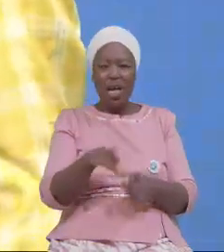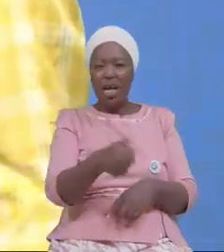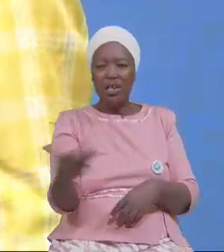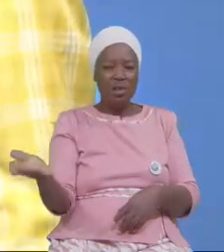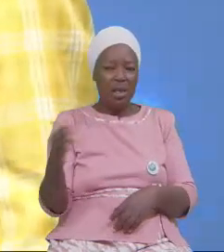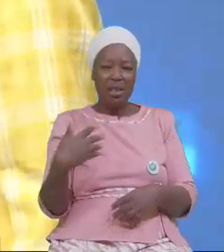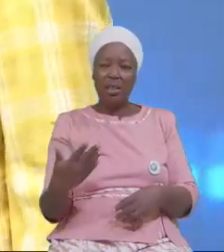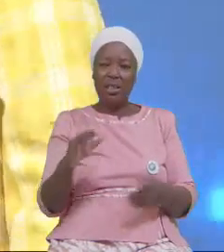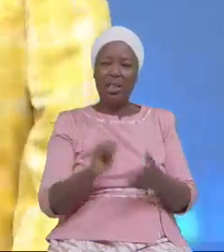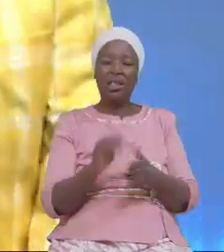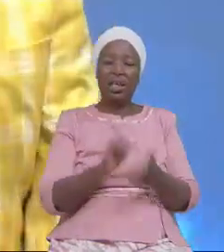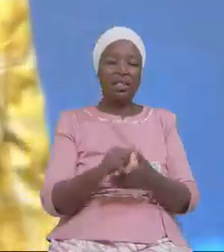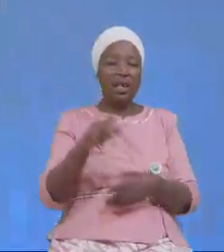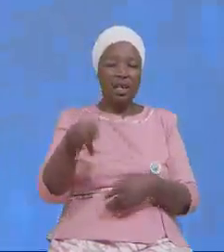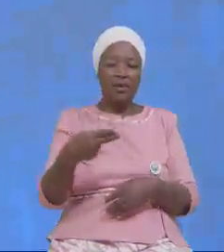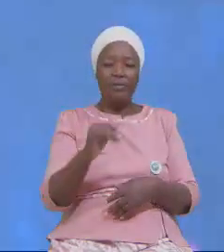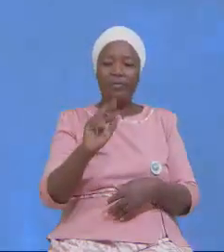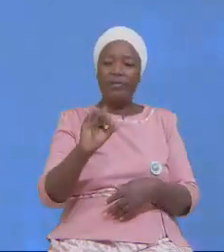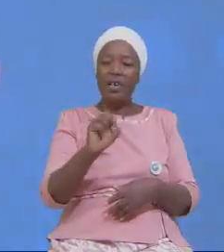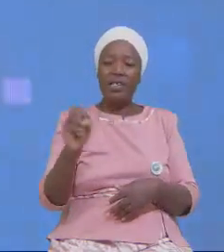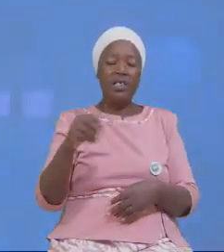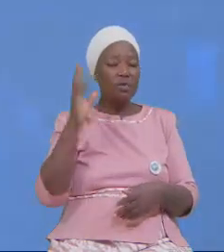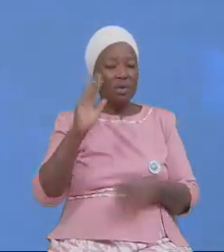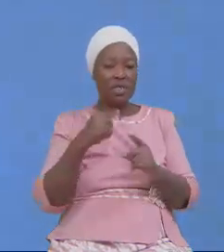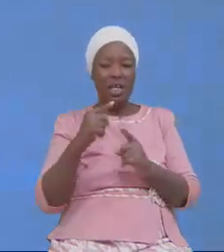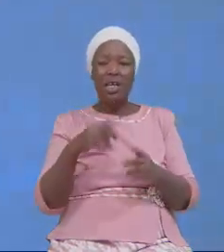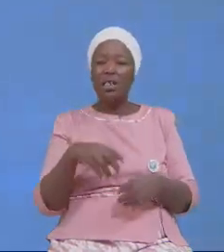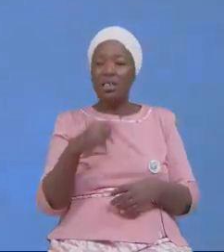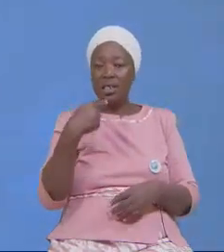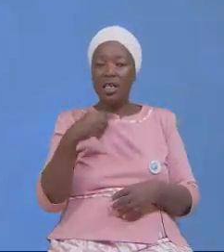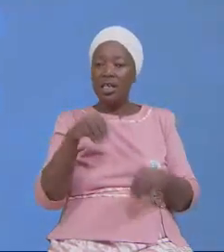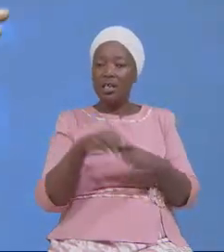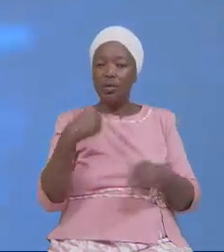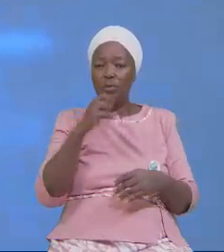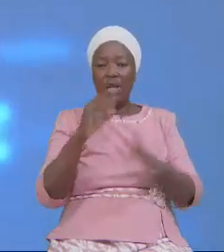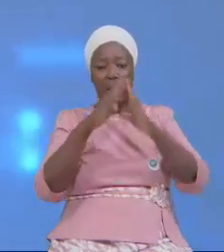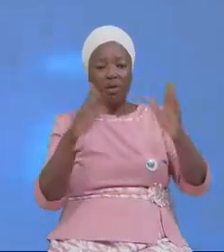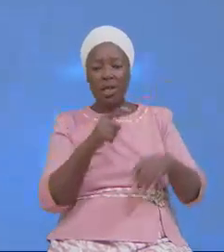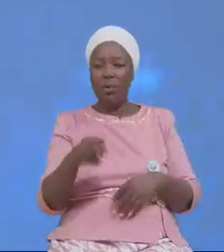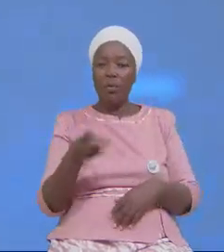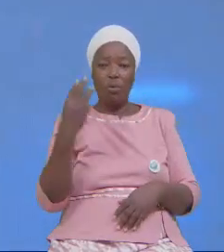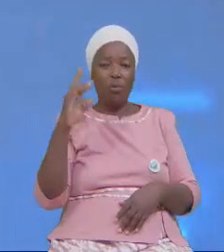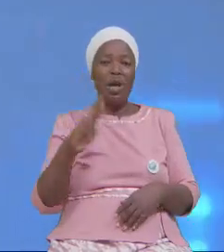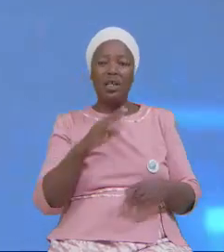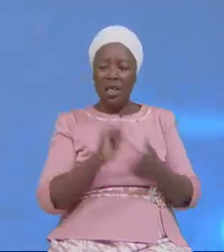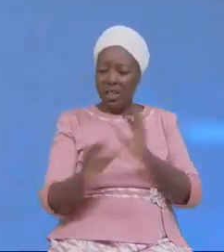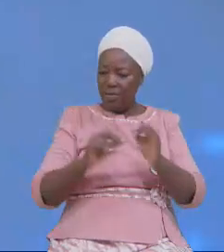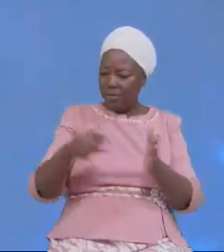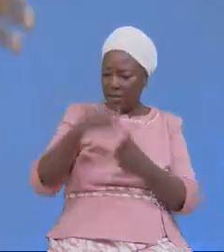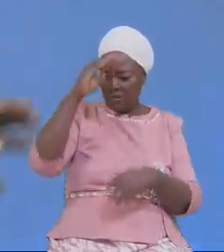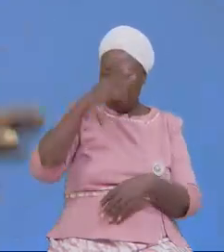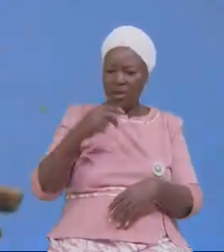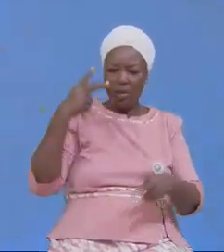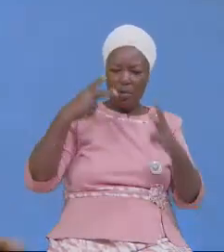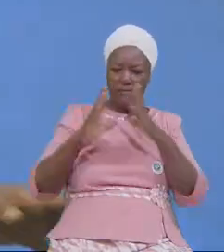will say, in whose house they were, that if this man were a prophet, he wouldn't